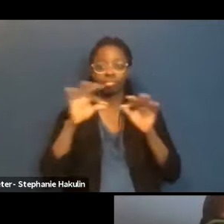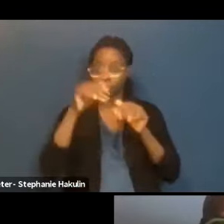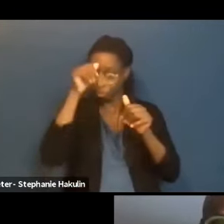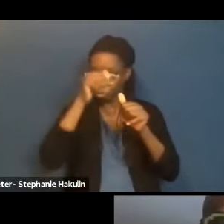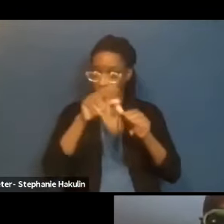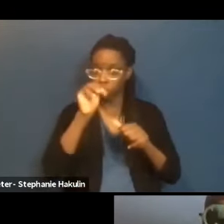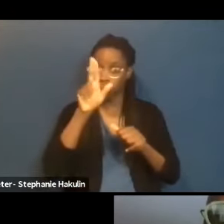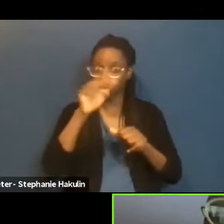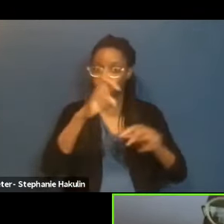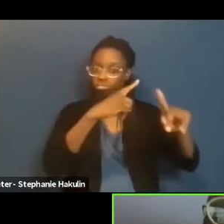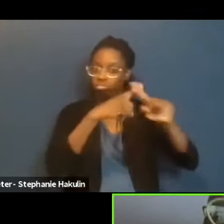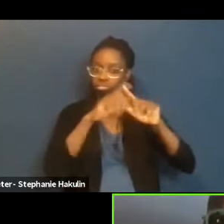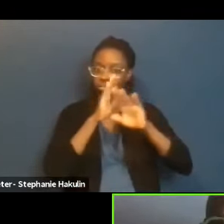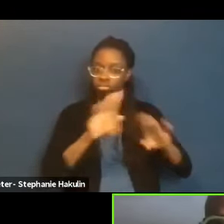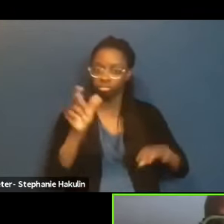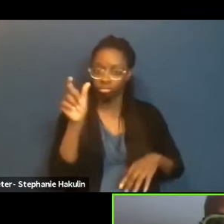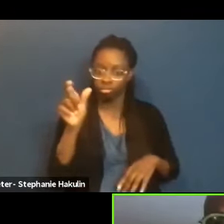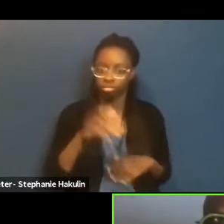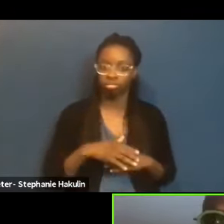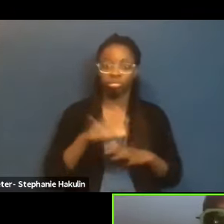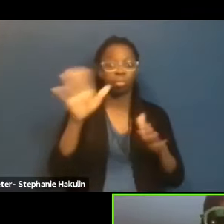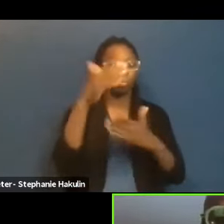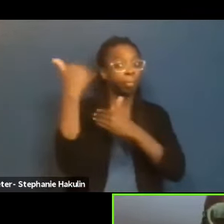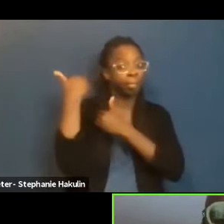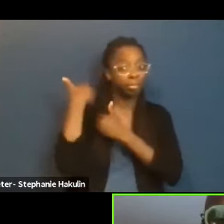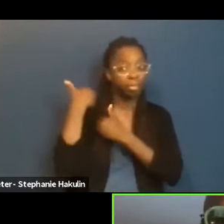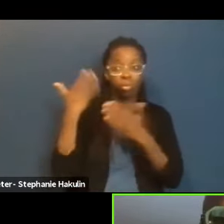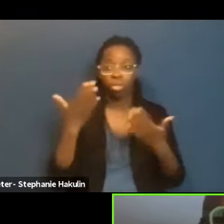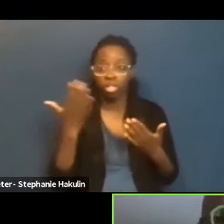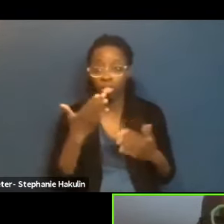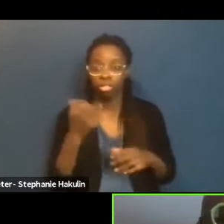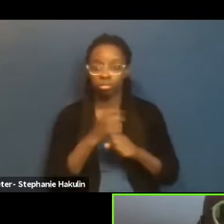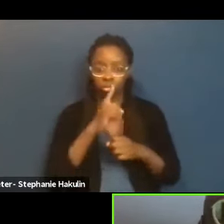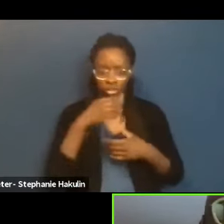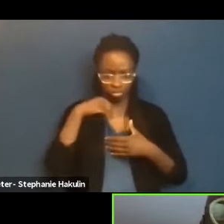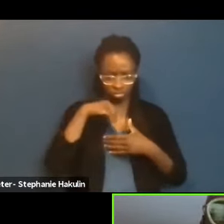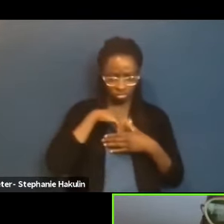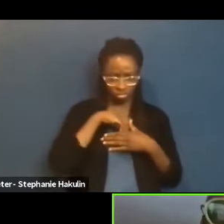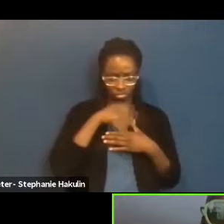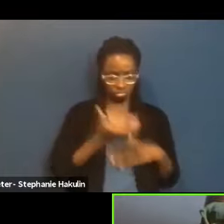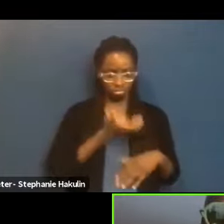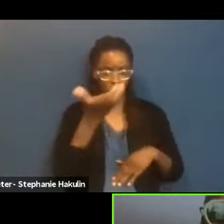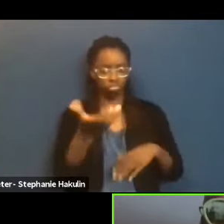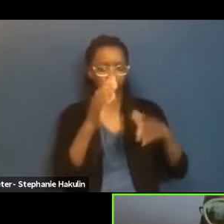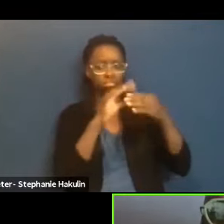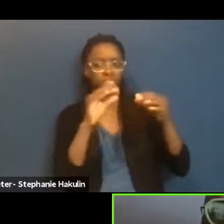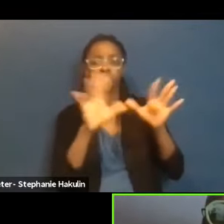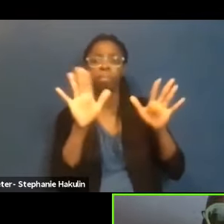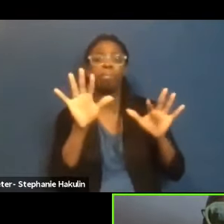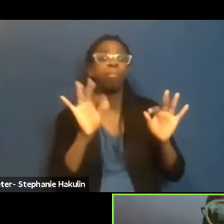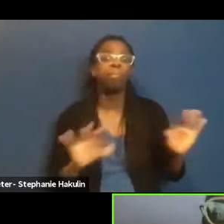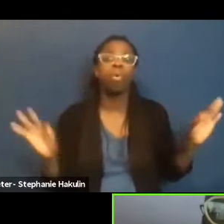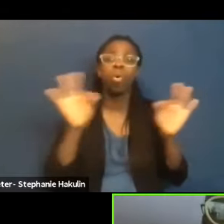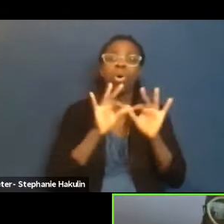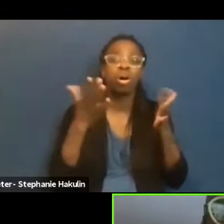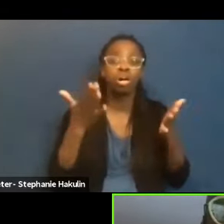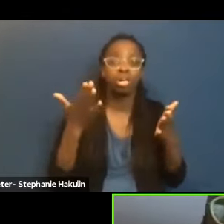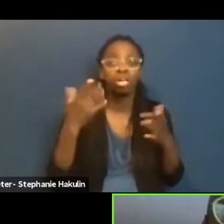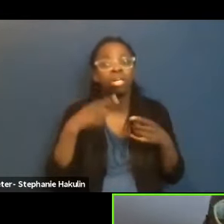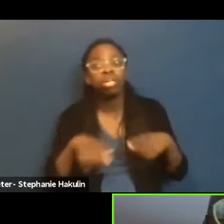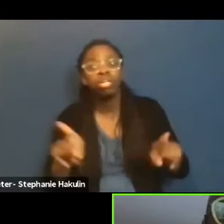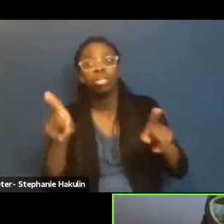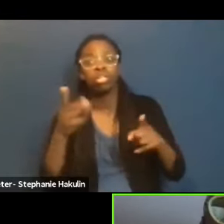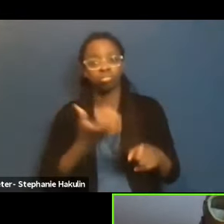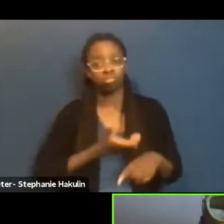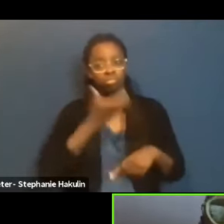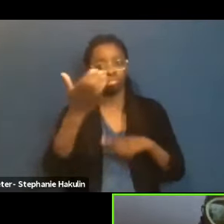honest and to move from your heart. This is not about the numbers. It's about speaking truth to power, sharing our stories, helping each other along